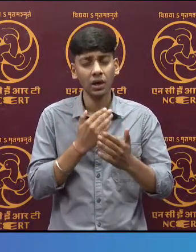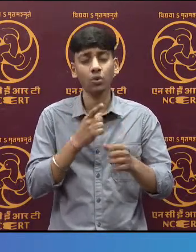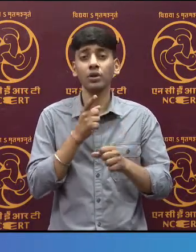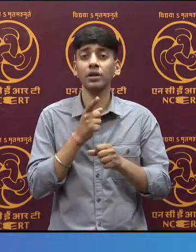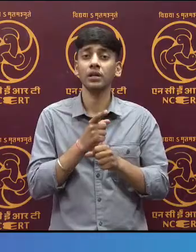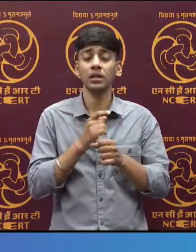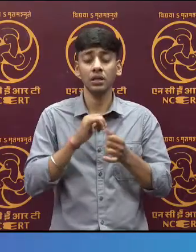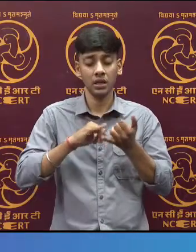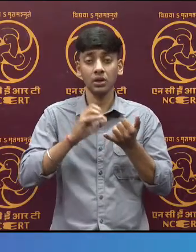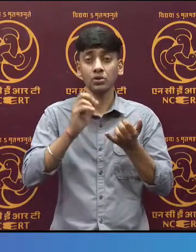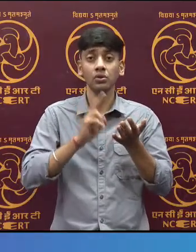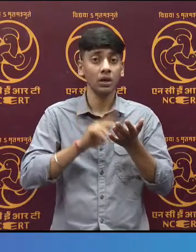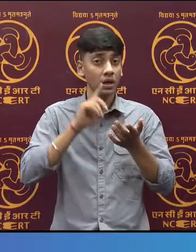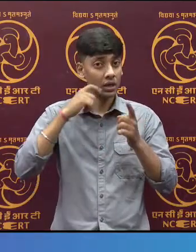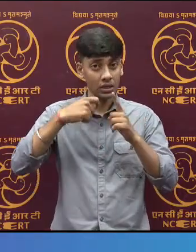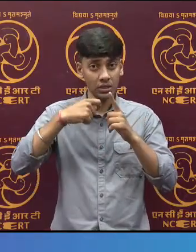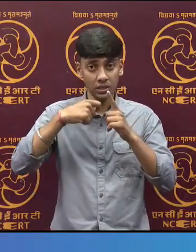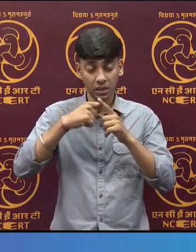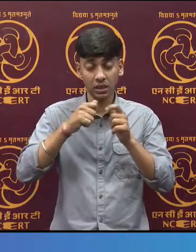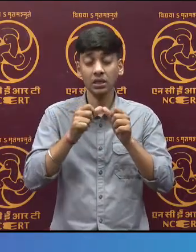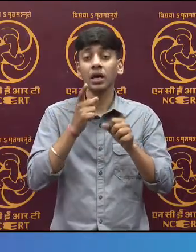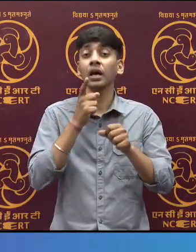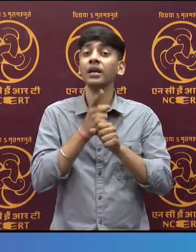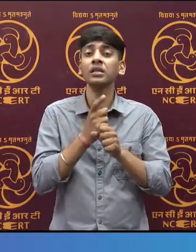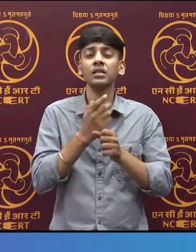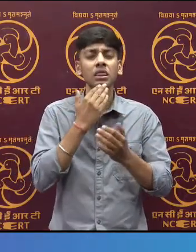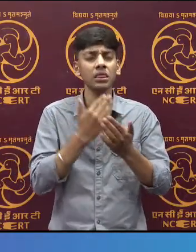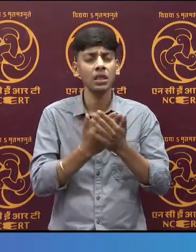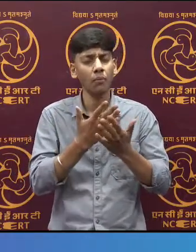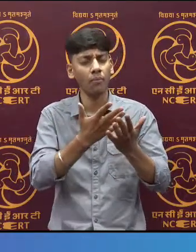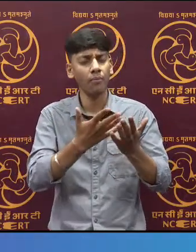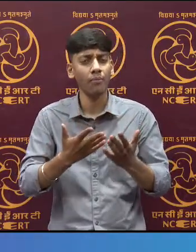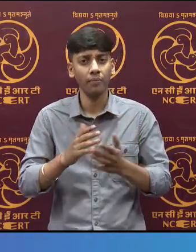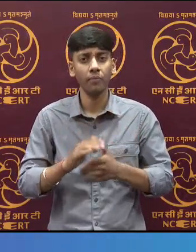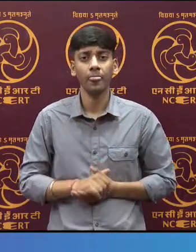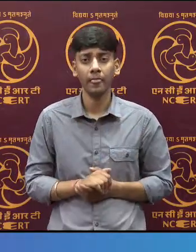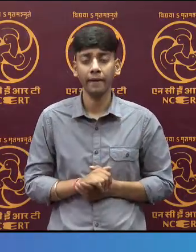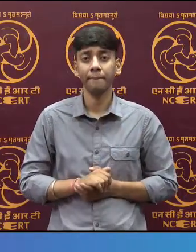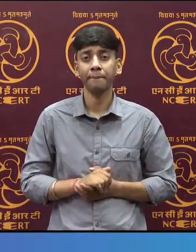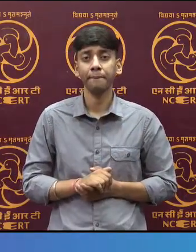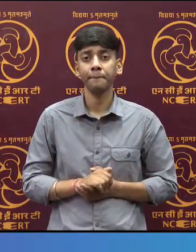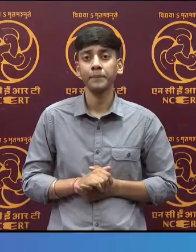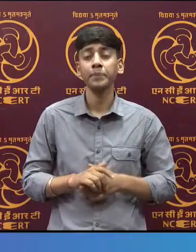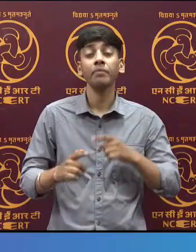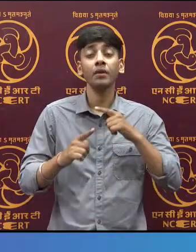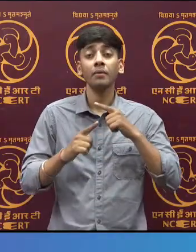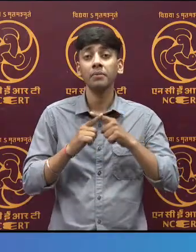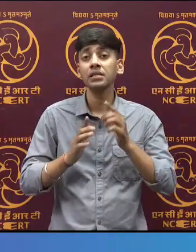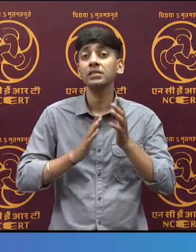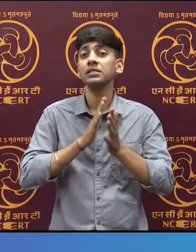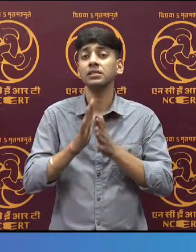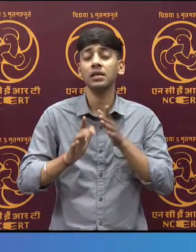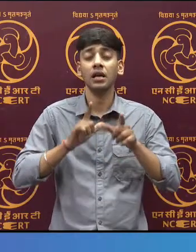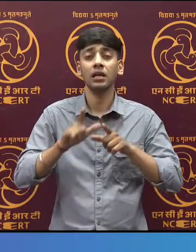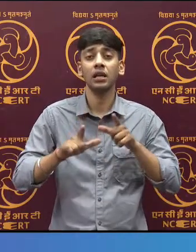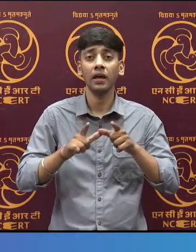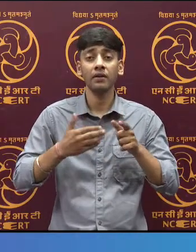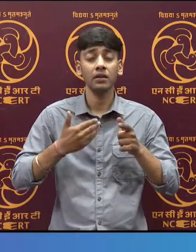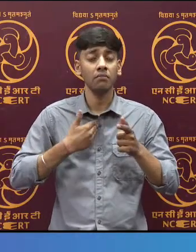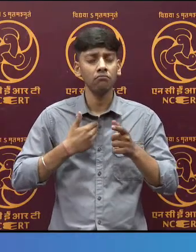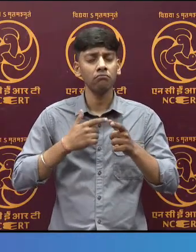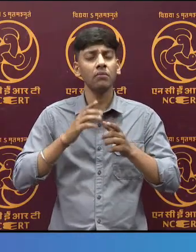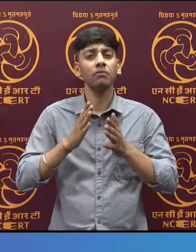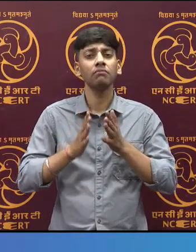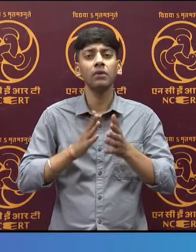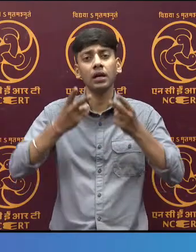much, Sonika ma'am, for joining us today. Thank you so much. And along with this, I would also like to thank our sign language interpreter, Mr.